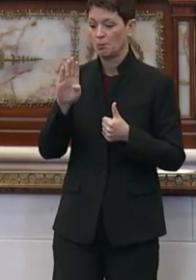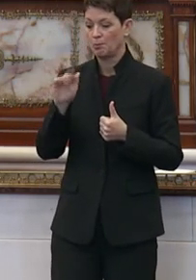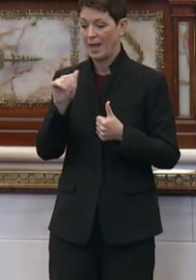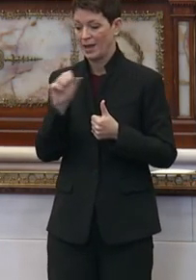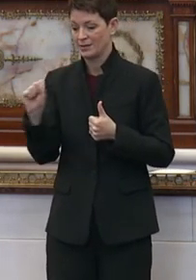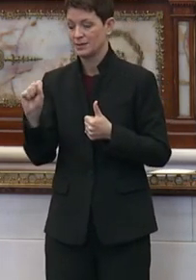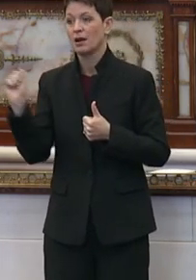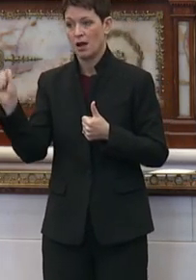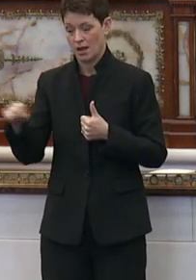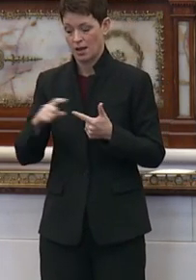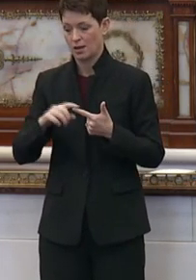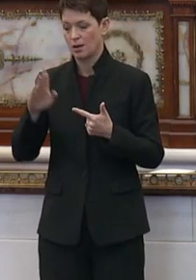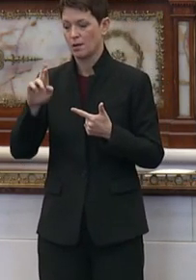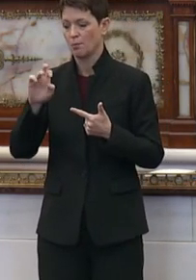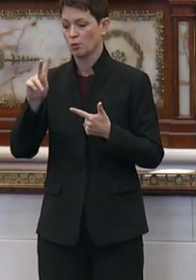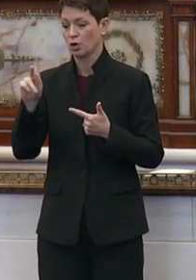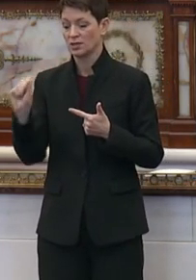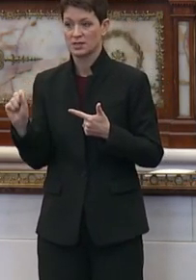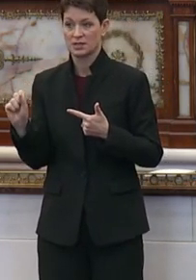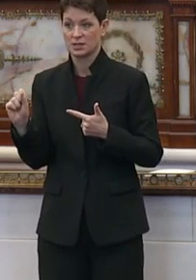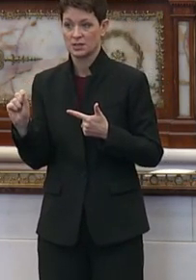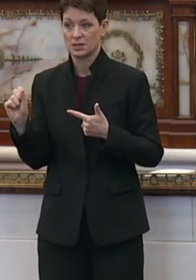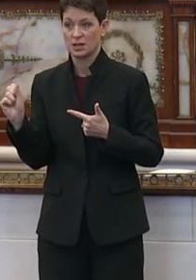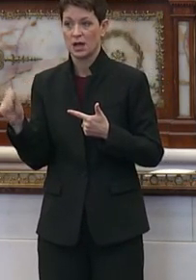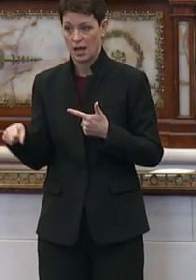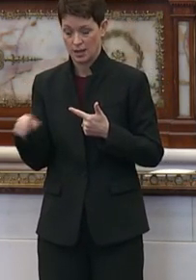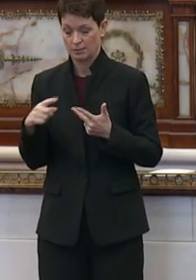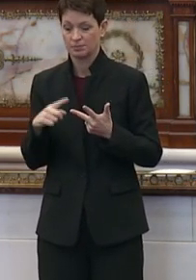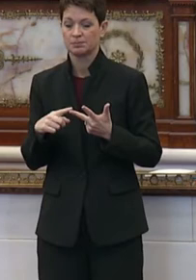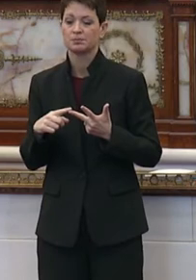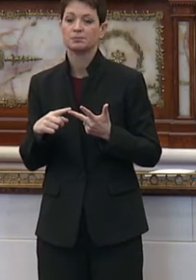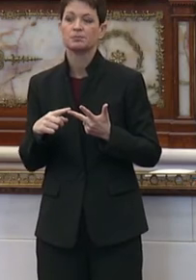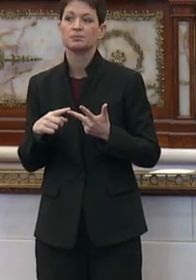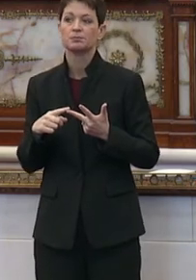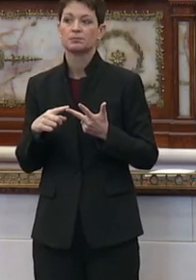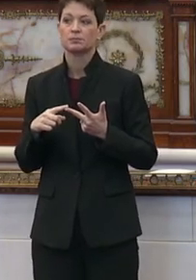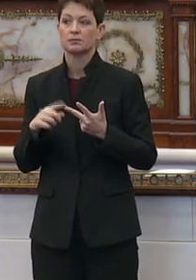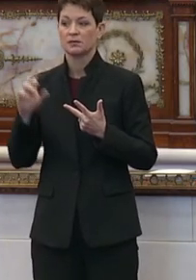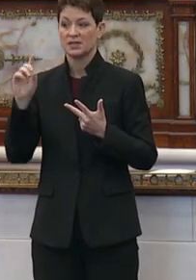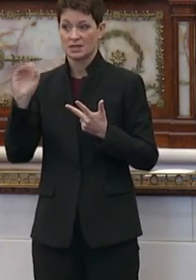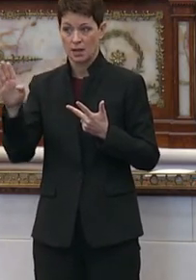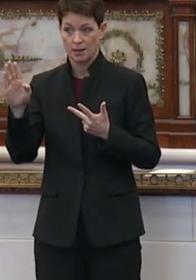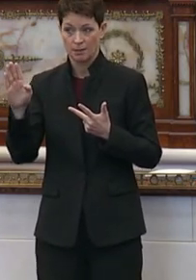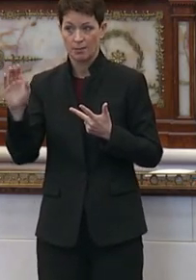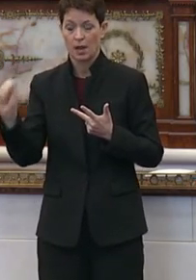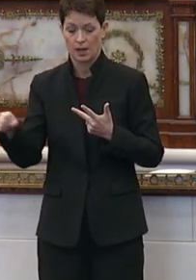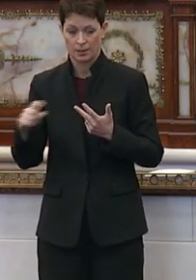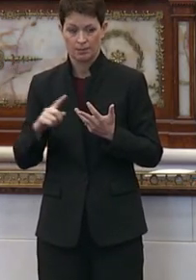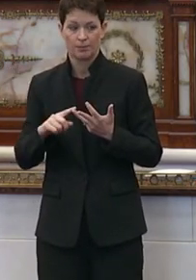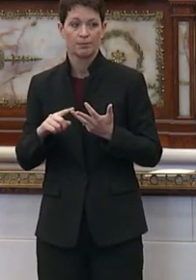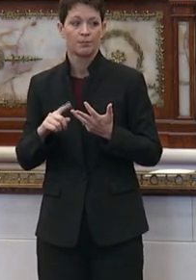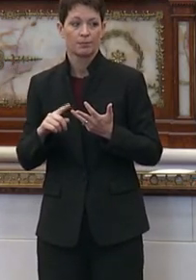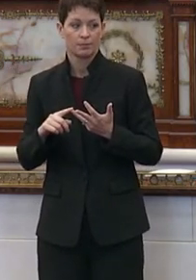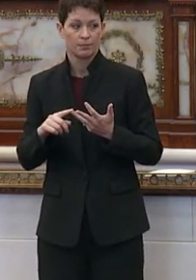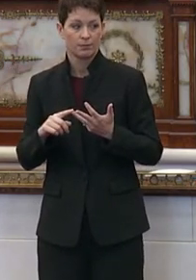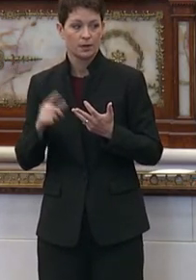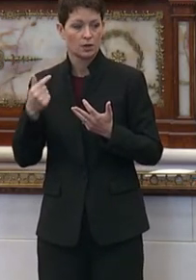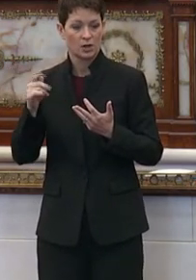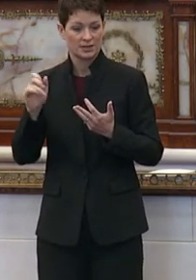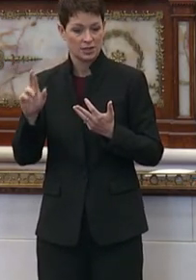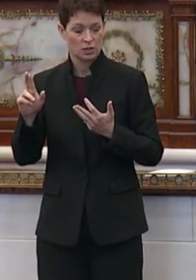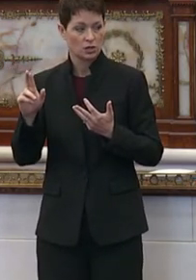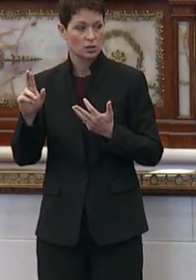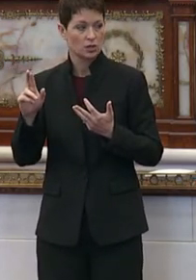Bass. Aye. Councilwoman Brooks. Aye. Councilman Dom. Aye. Councilwoman